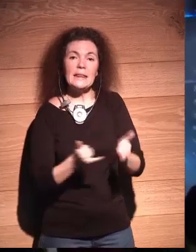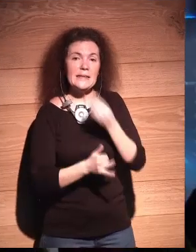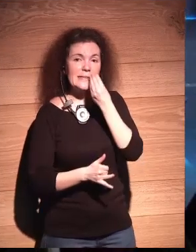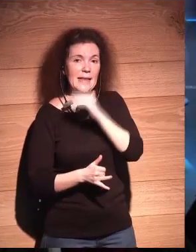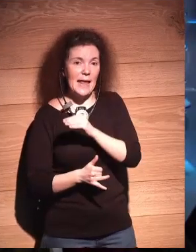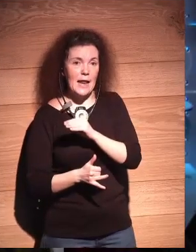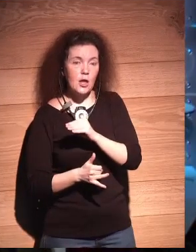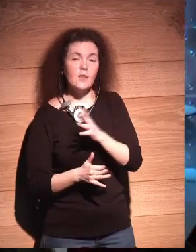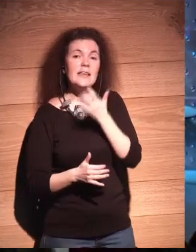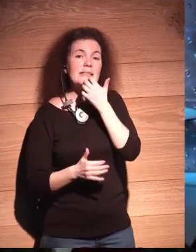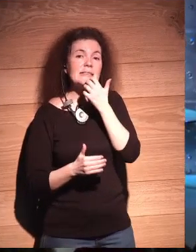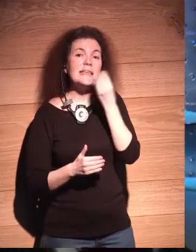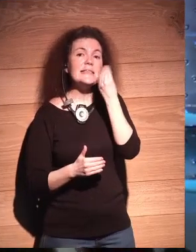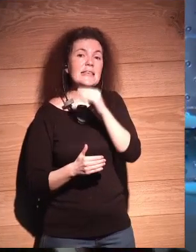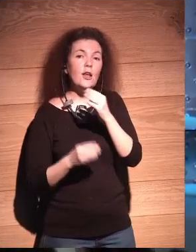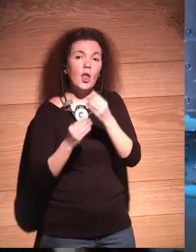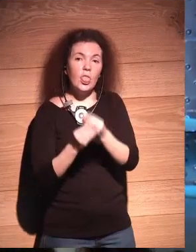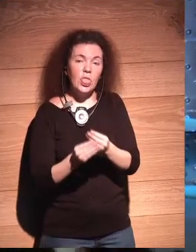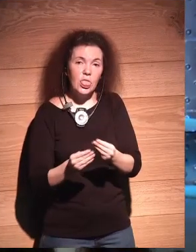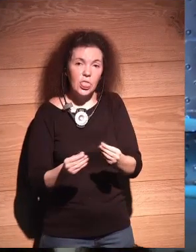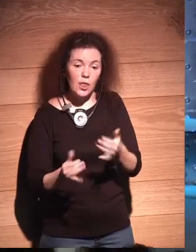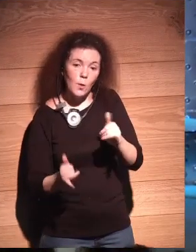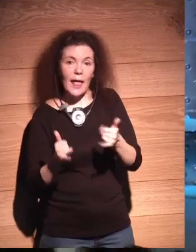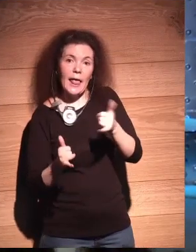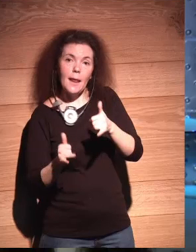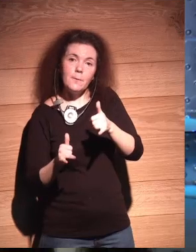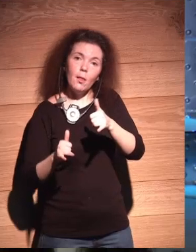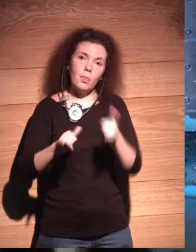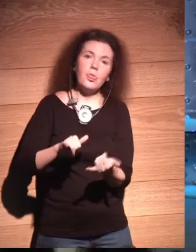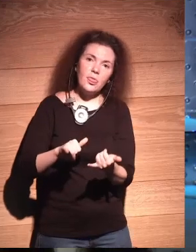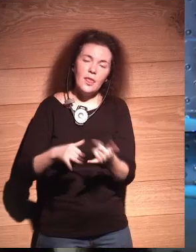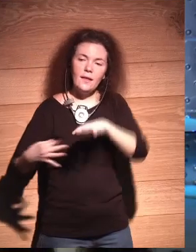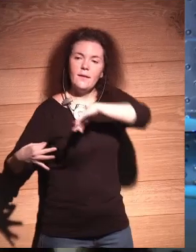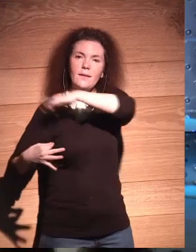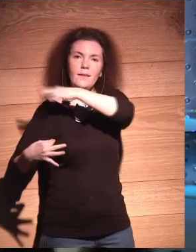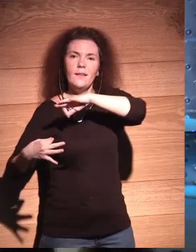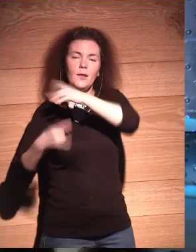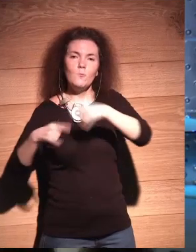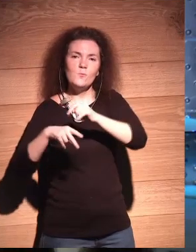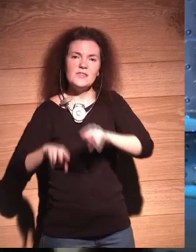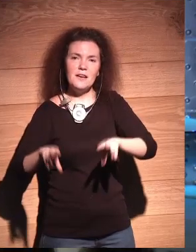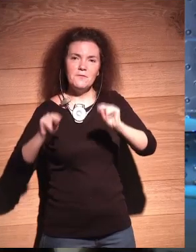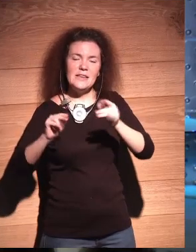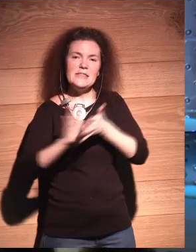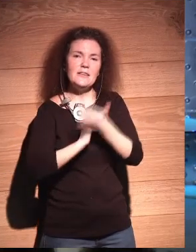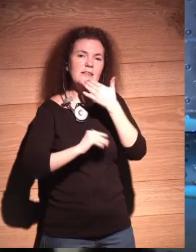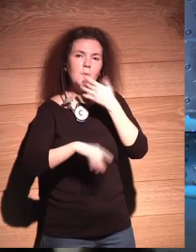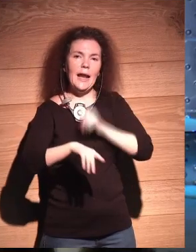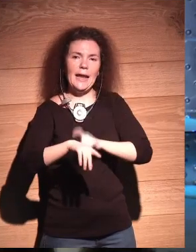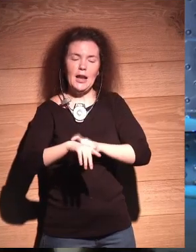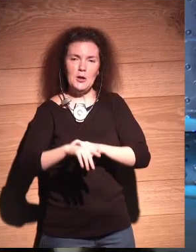balance, that's the end of the show. So there was just a kind of clock that I used. Now, I did these concerts